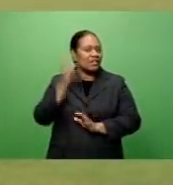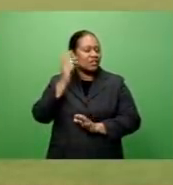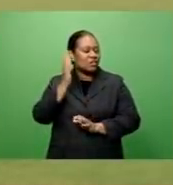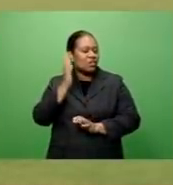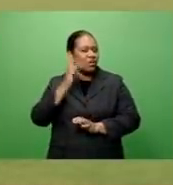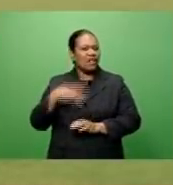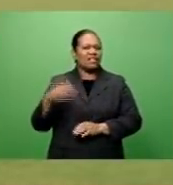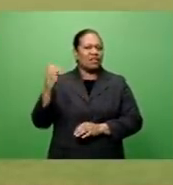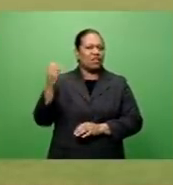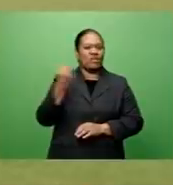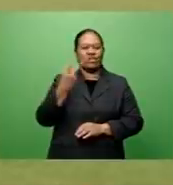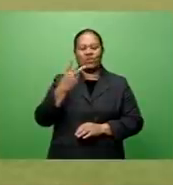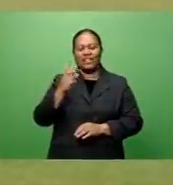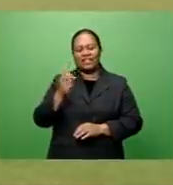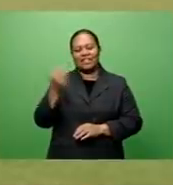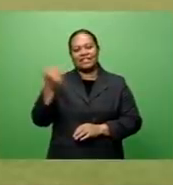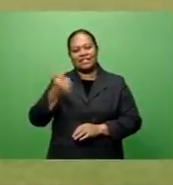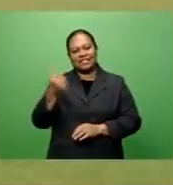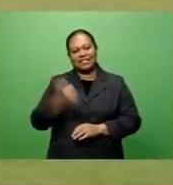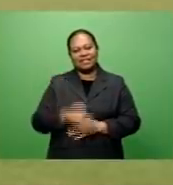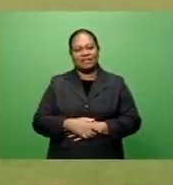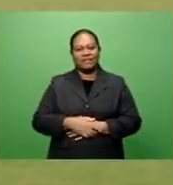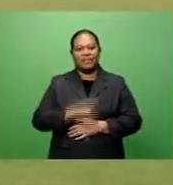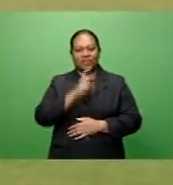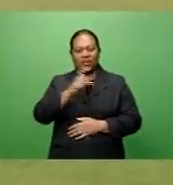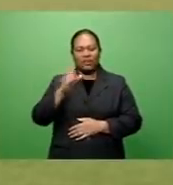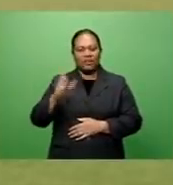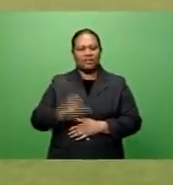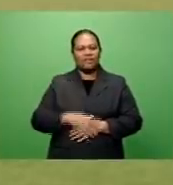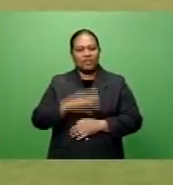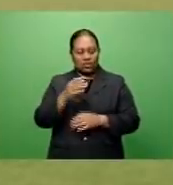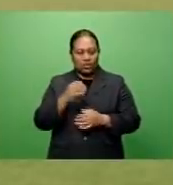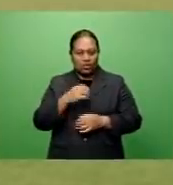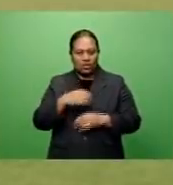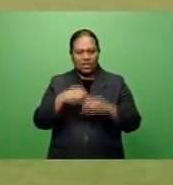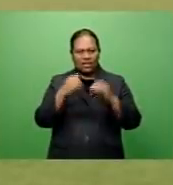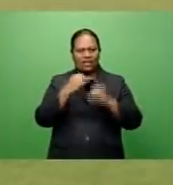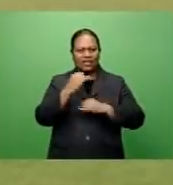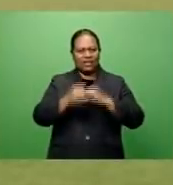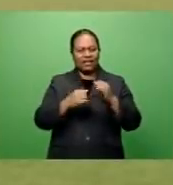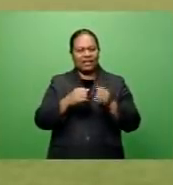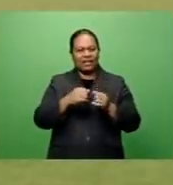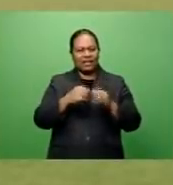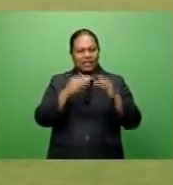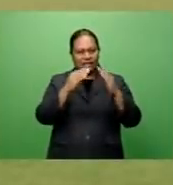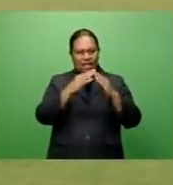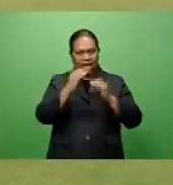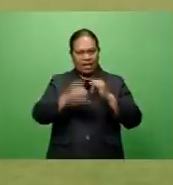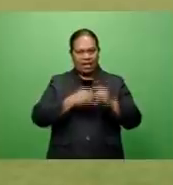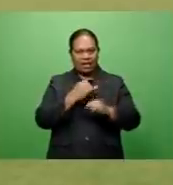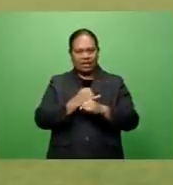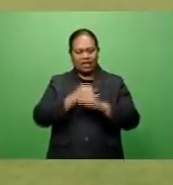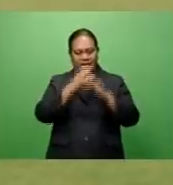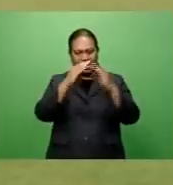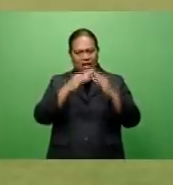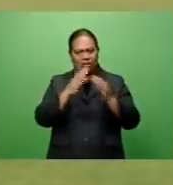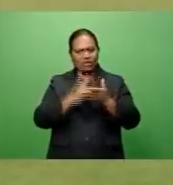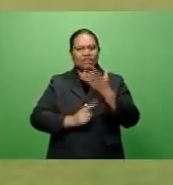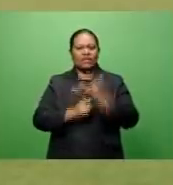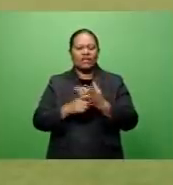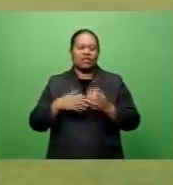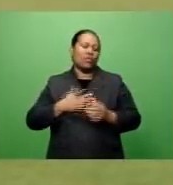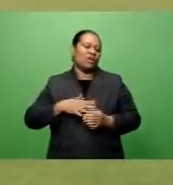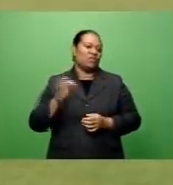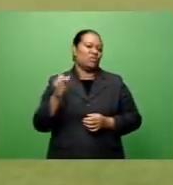Games in 2016. This inter-house is an exciting journey for one of the most proficient schools to get back to